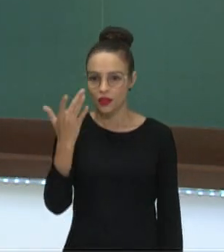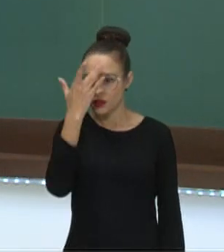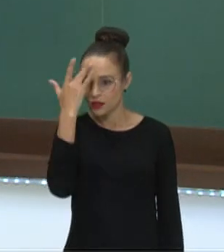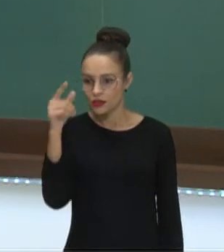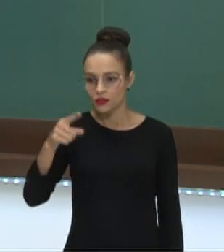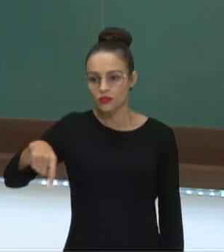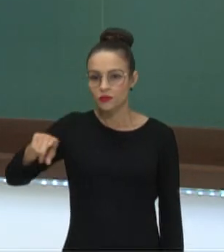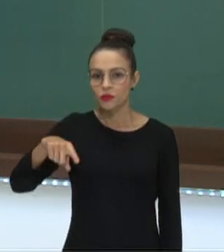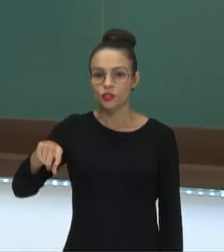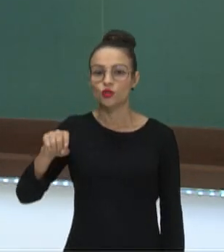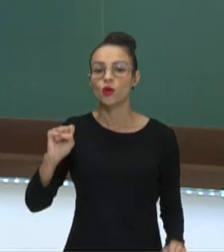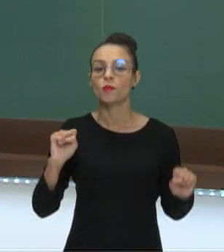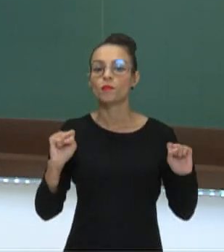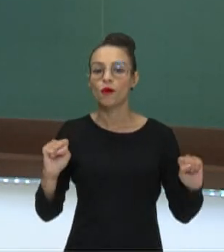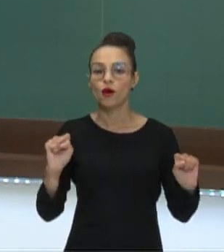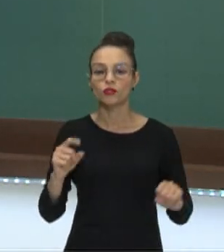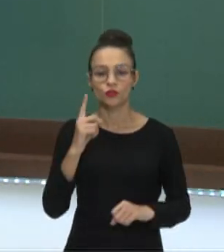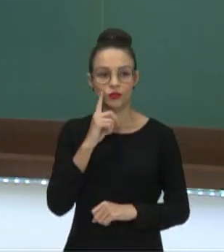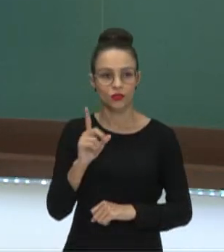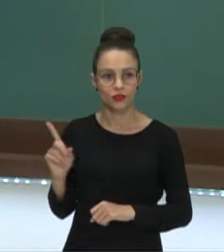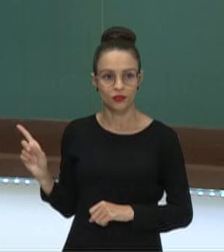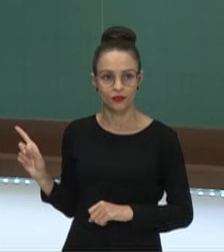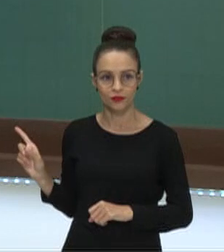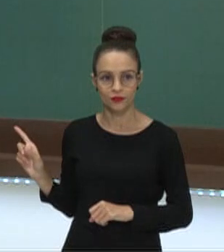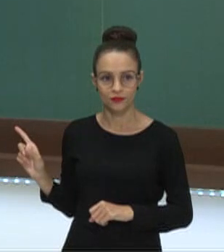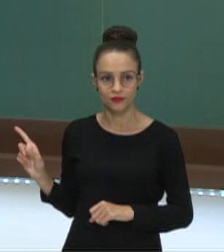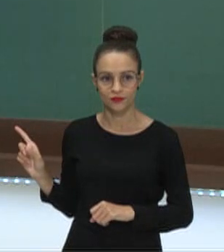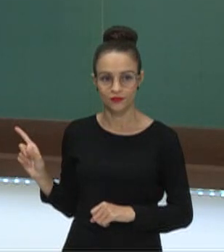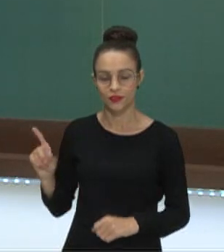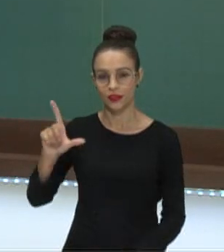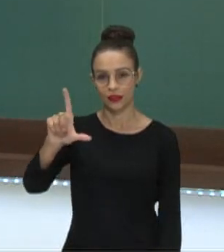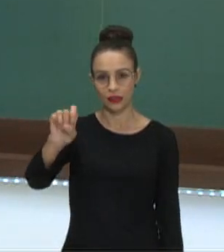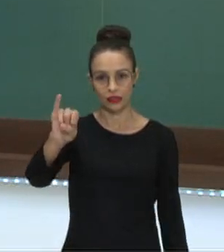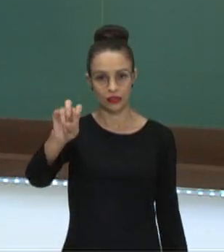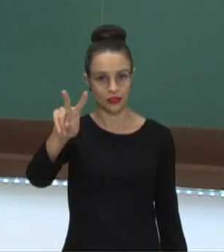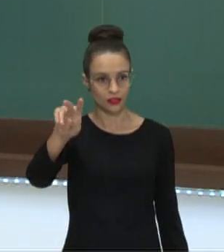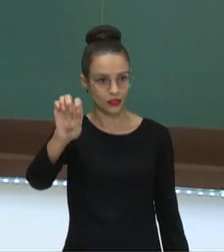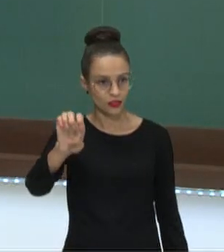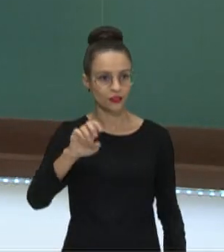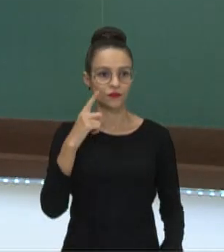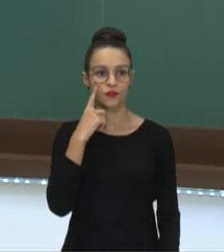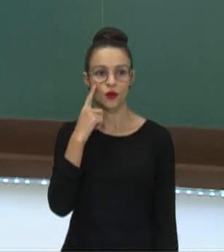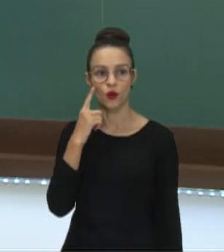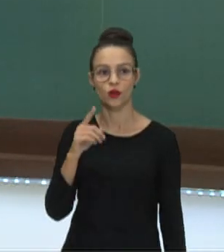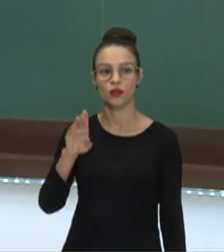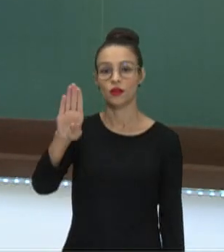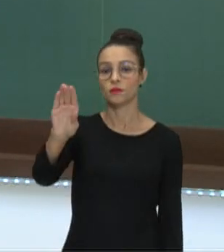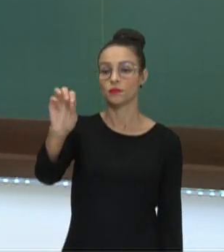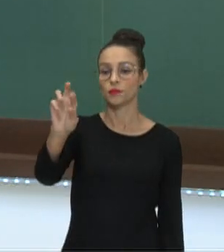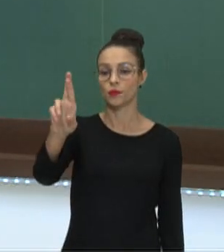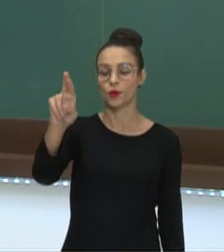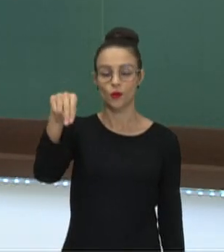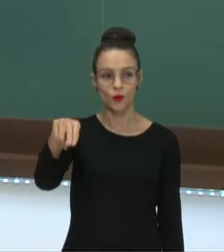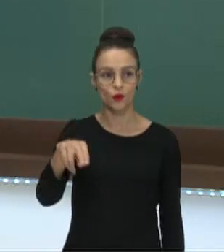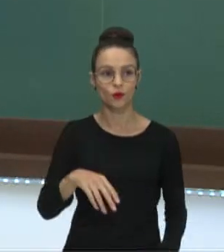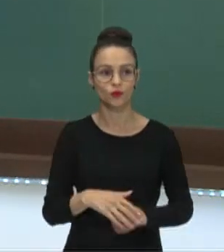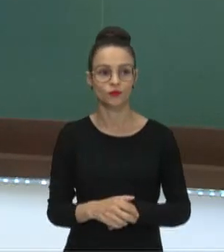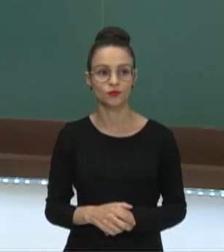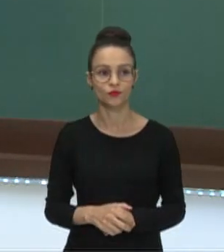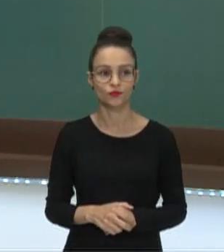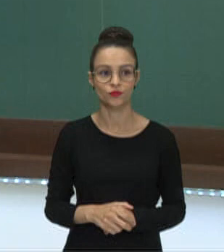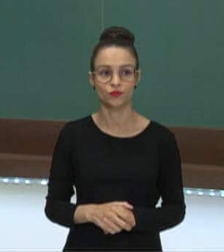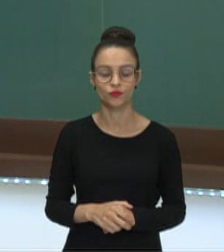poderiam born, onde elas poderiam live, olha as palavrinhas-chave, onde elas poderiam go